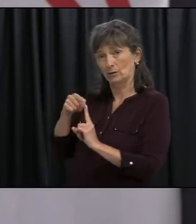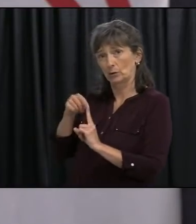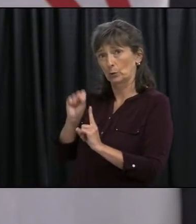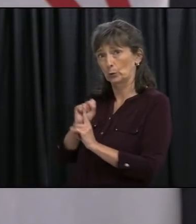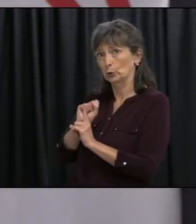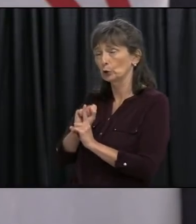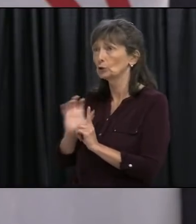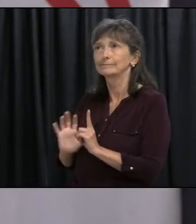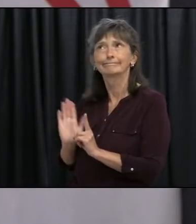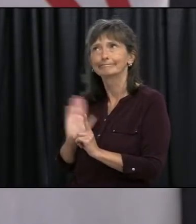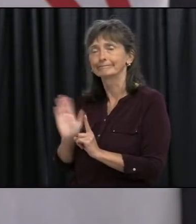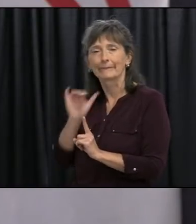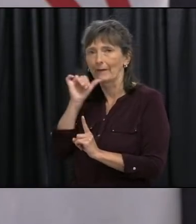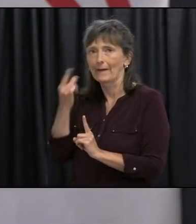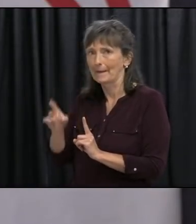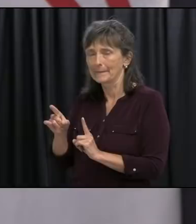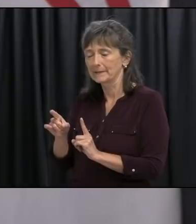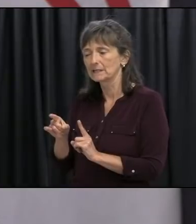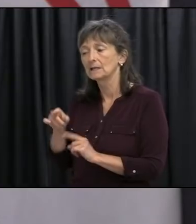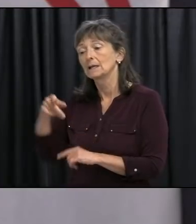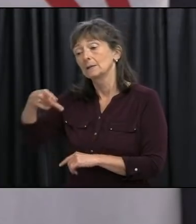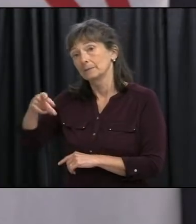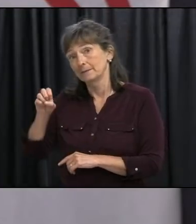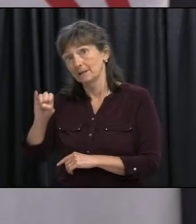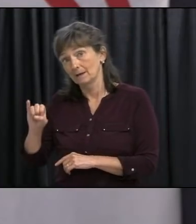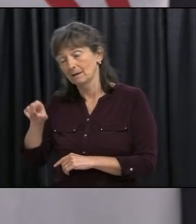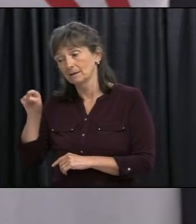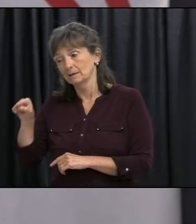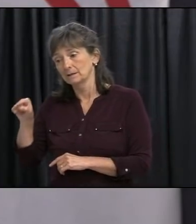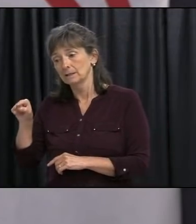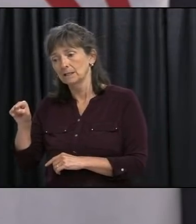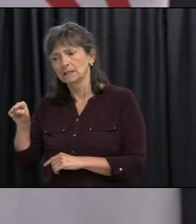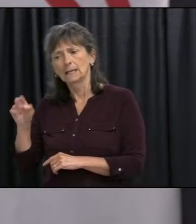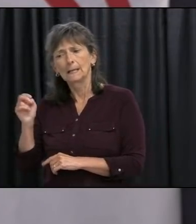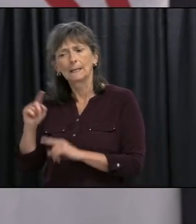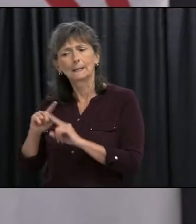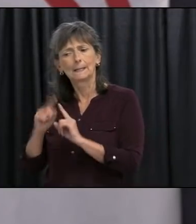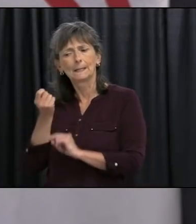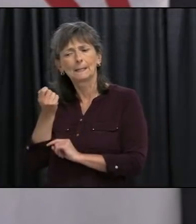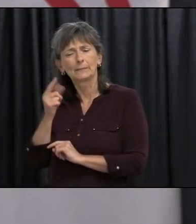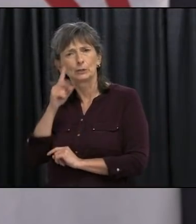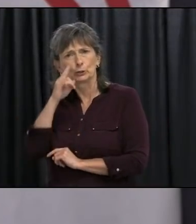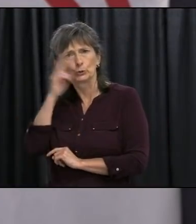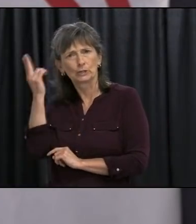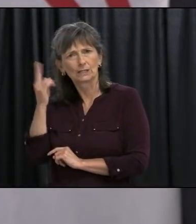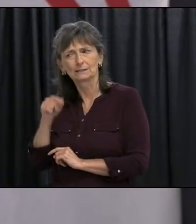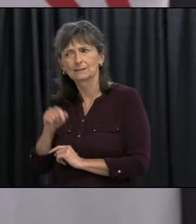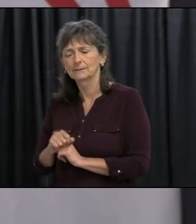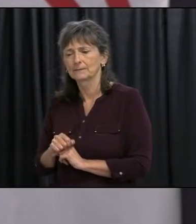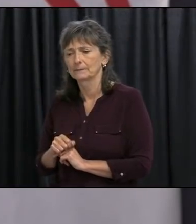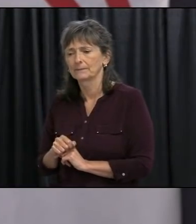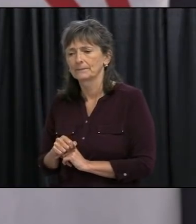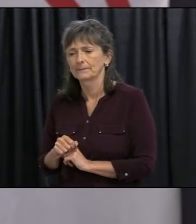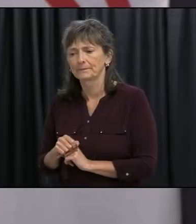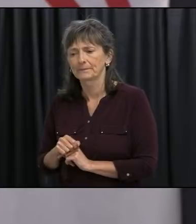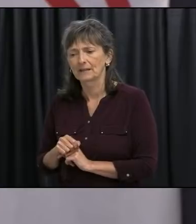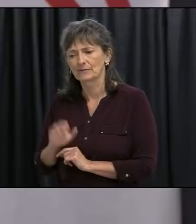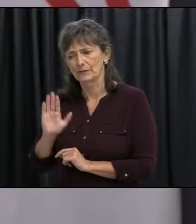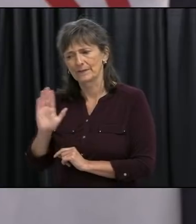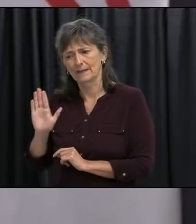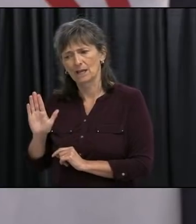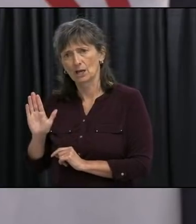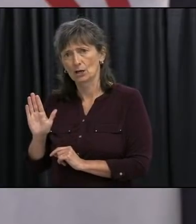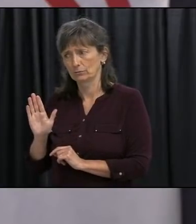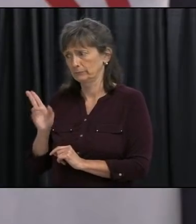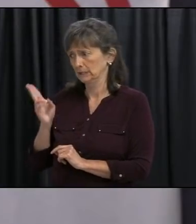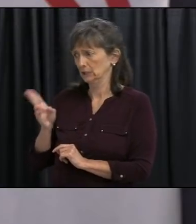what happened. What's happened in PEI is been unusual given the circumstances and the history that the